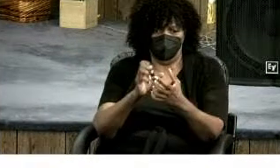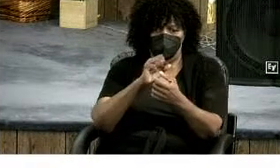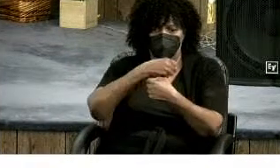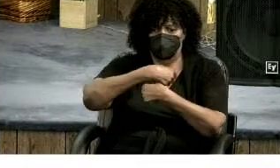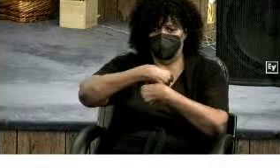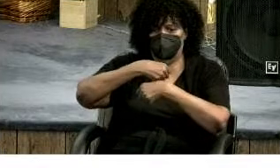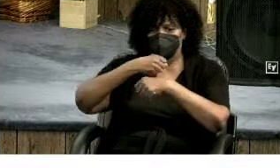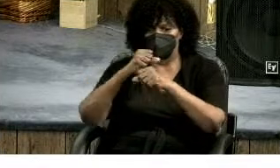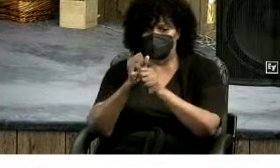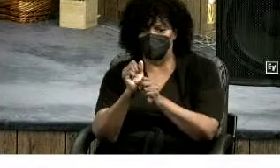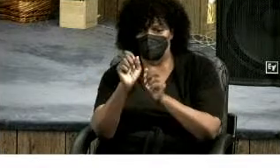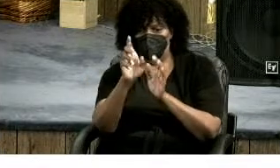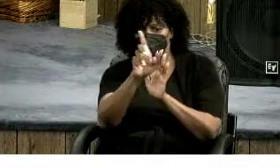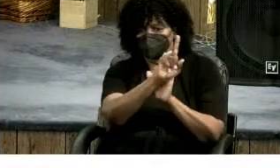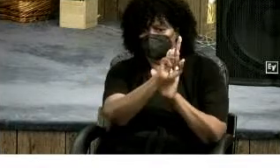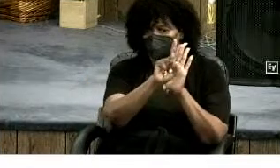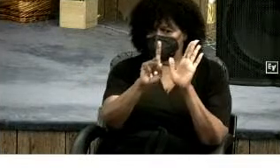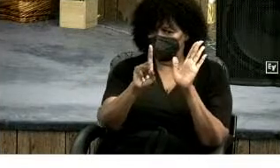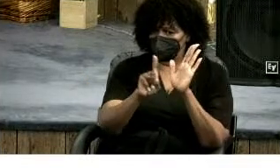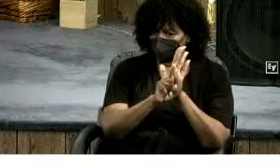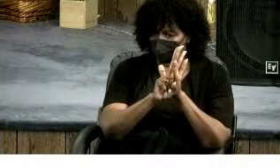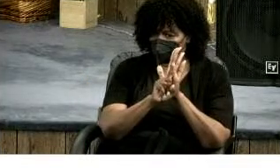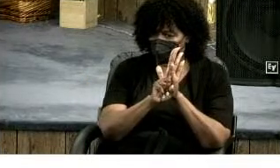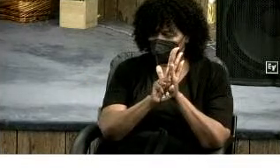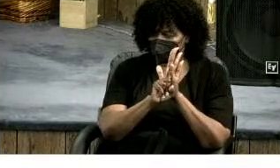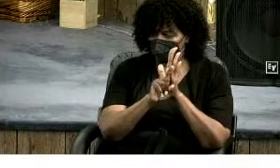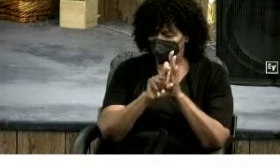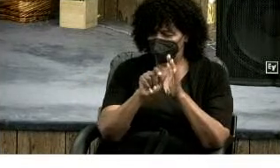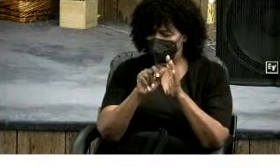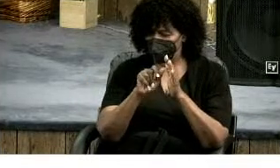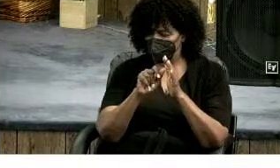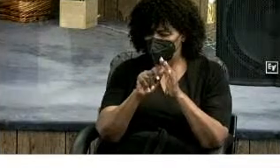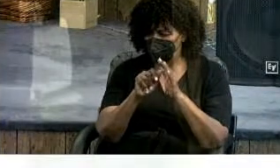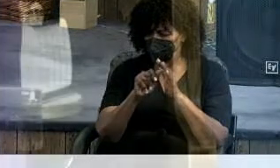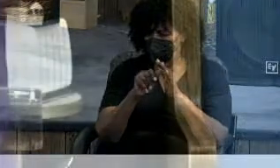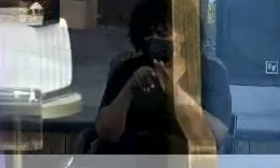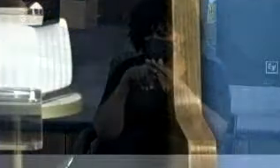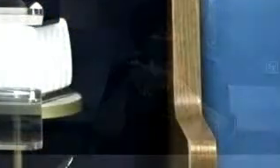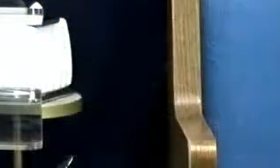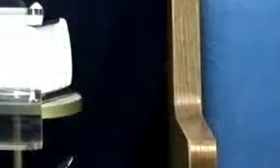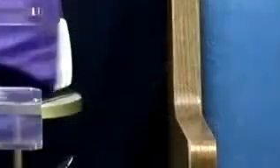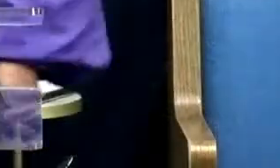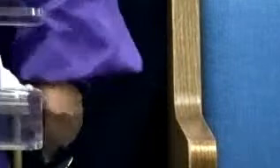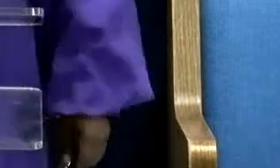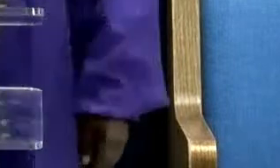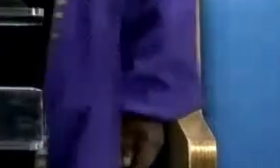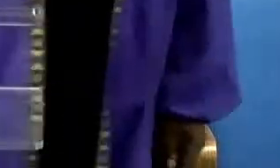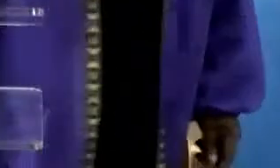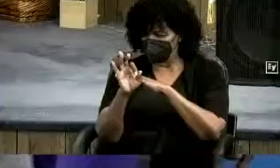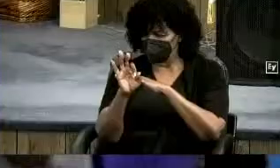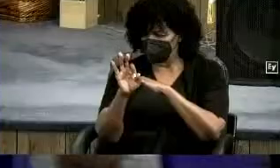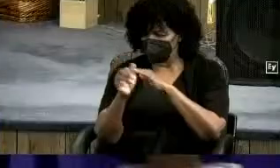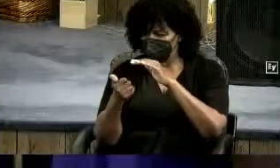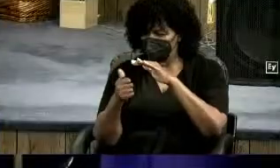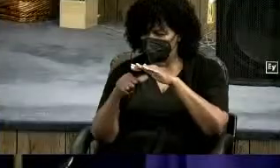the state law. Some people want to make the state law where abortions can take place up to 28 days after the baby is